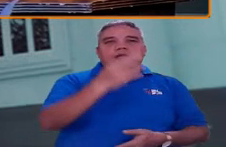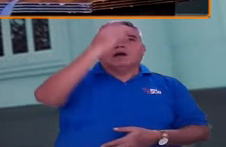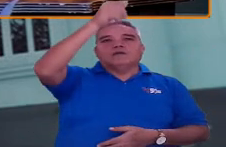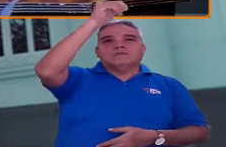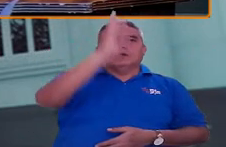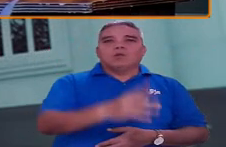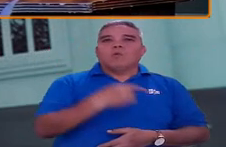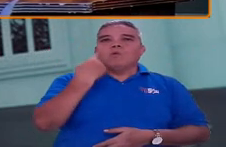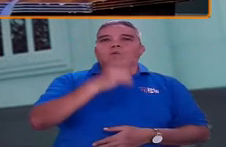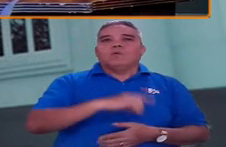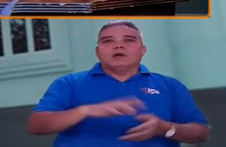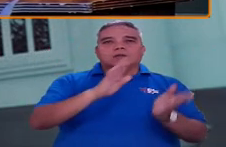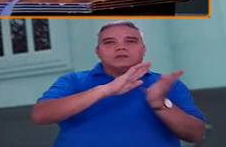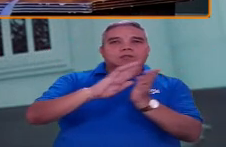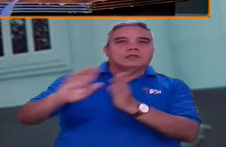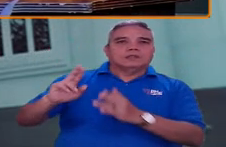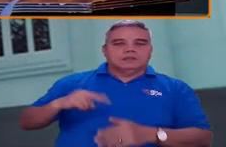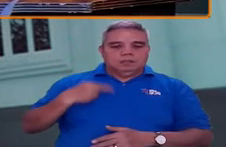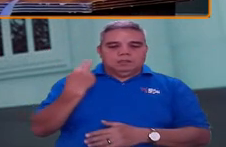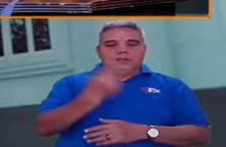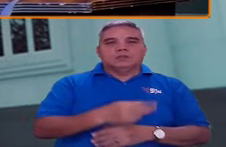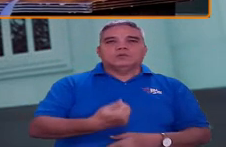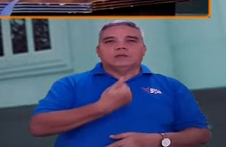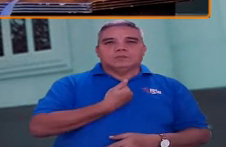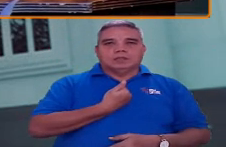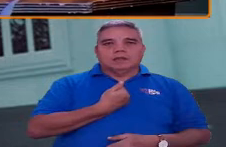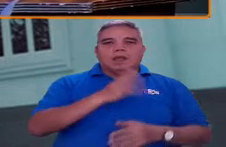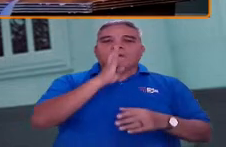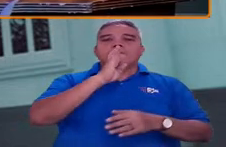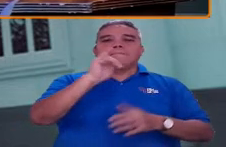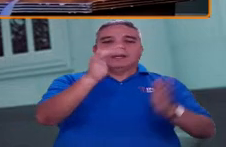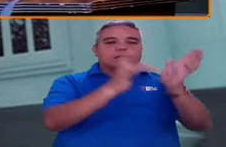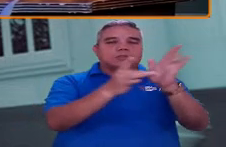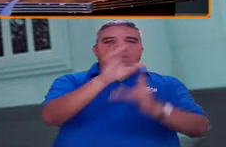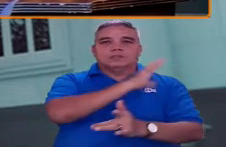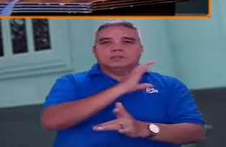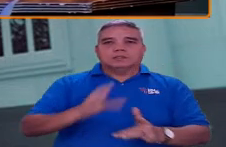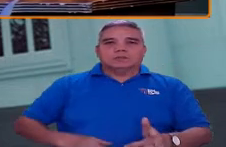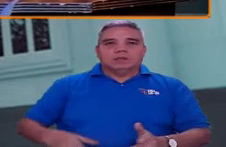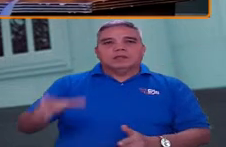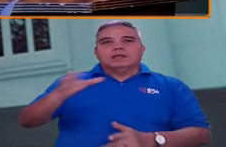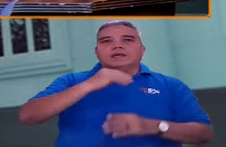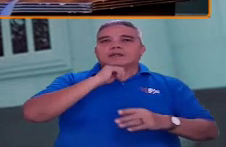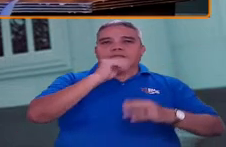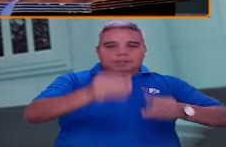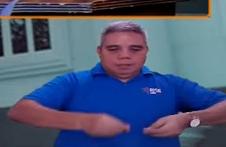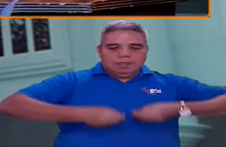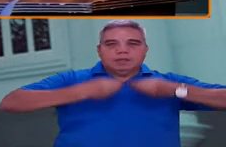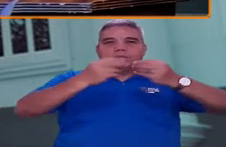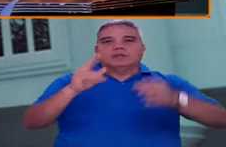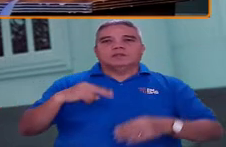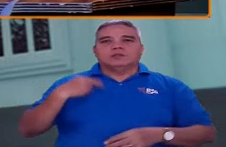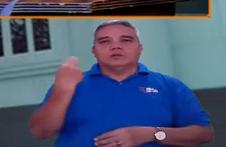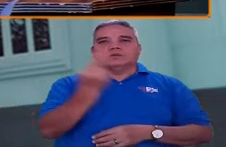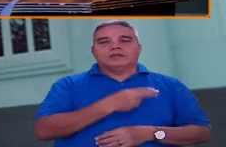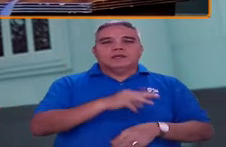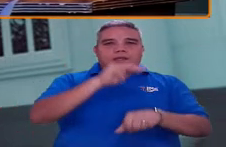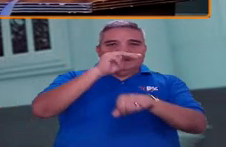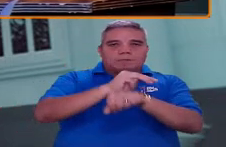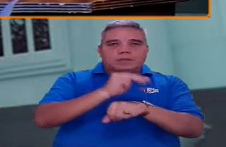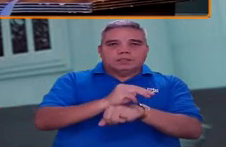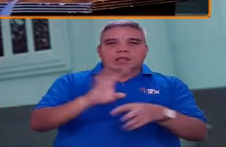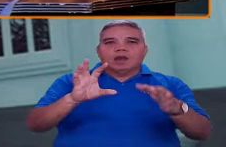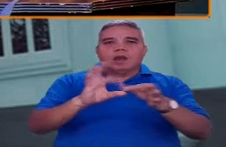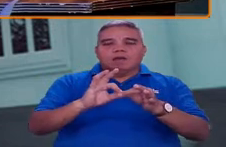of God, who hath reconciled us to himself by Jesus Christ, and hath given to us the ministry